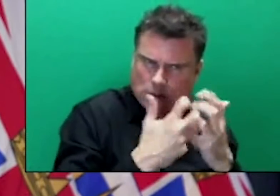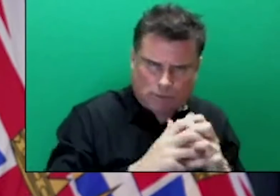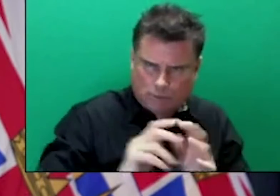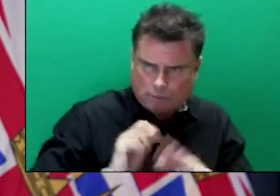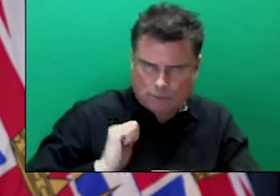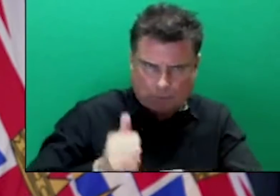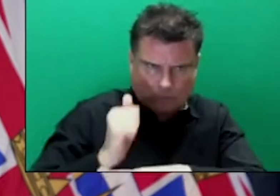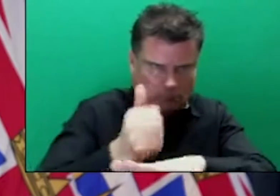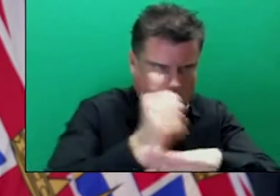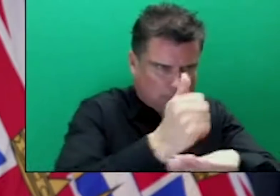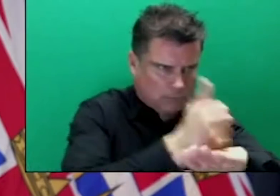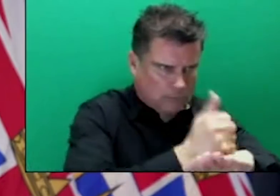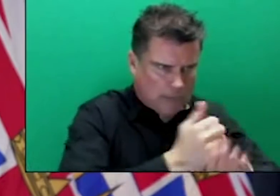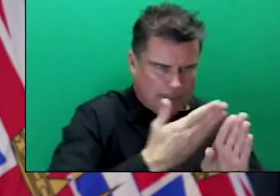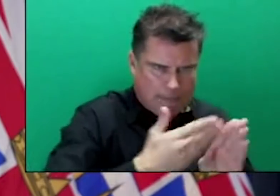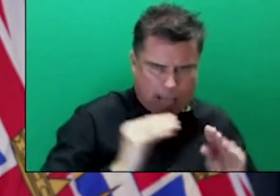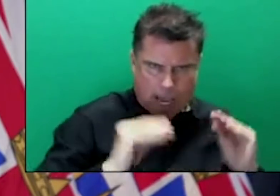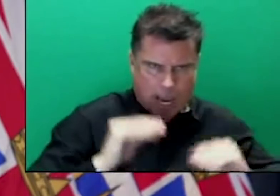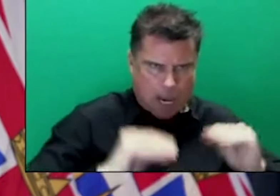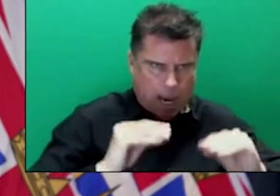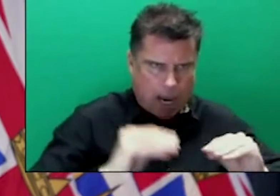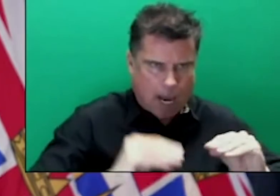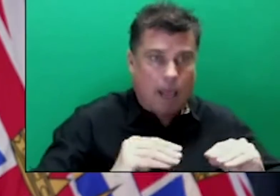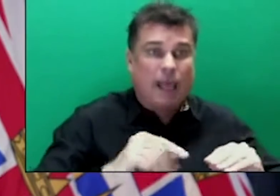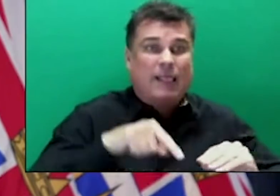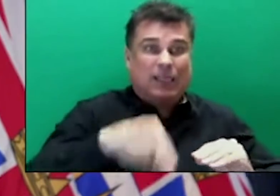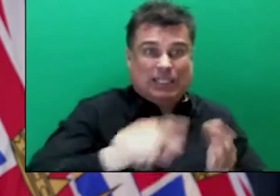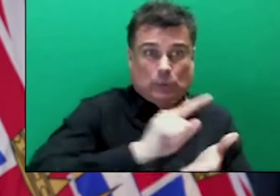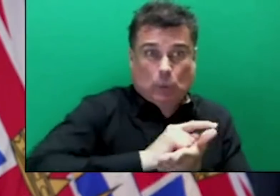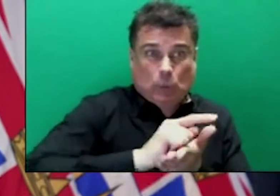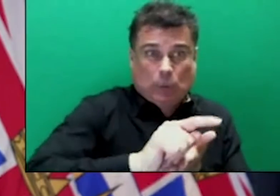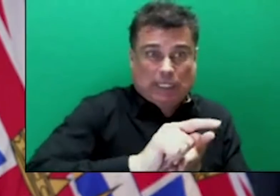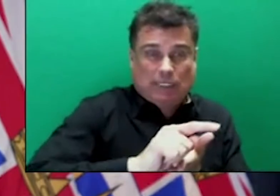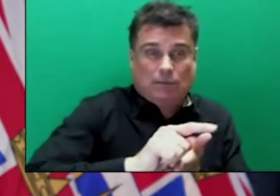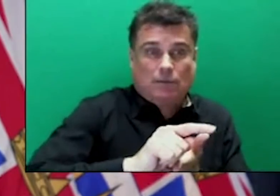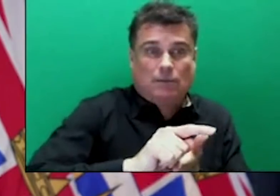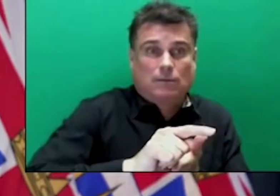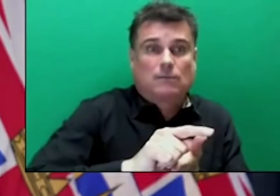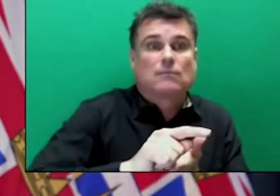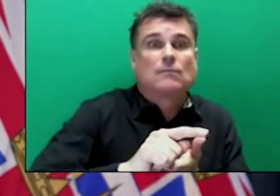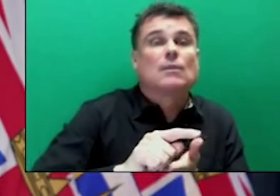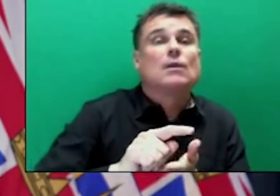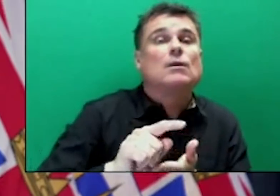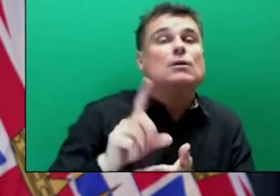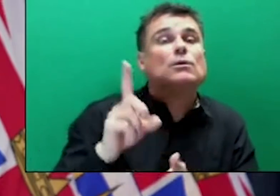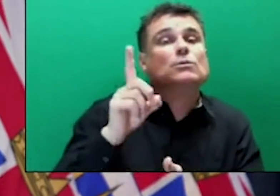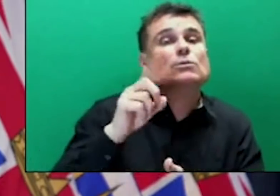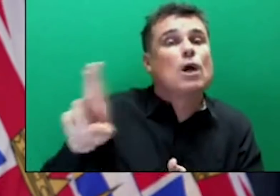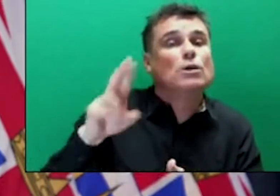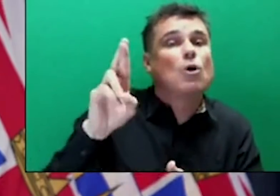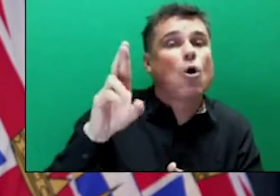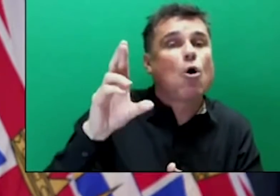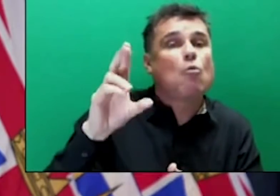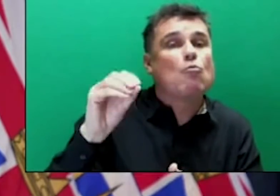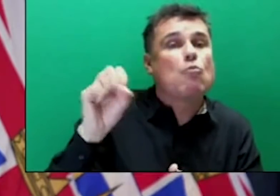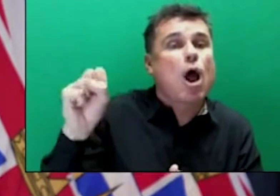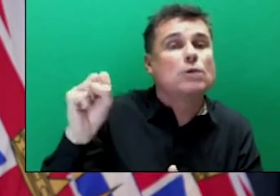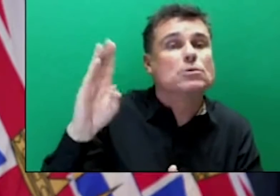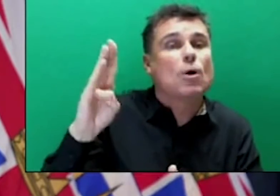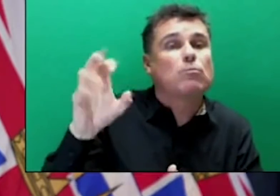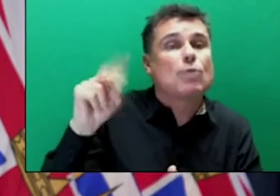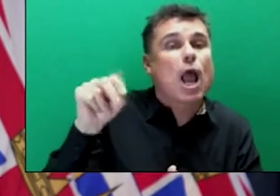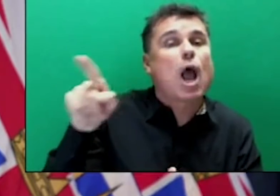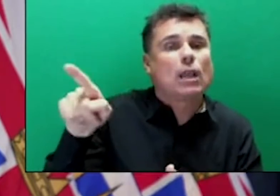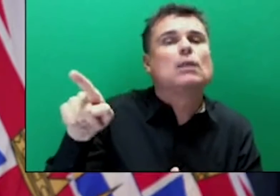will be having a more detailed briefing for everybody, for the public and for you, and we'll have a lot more details